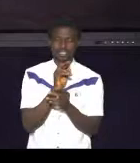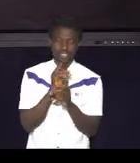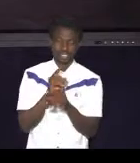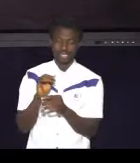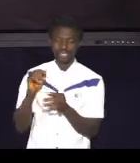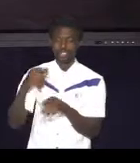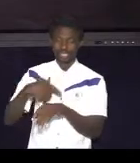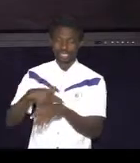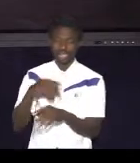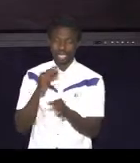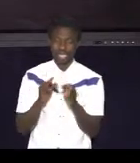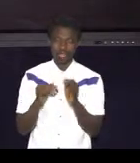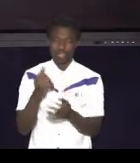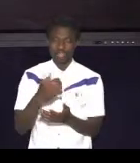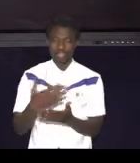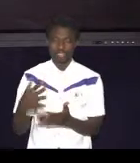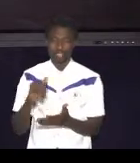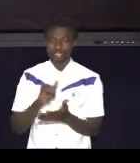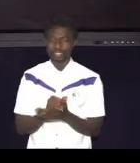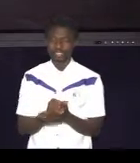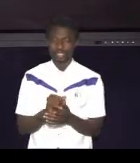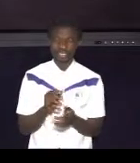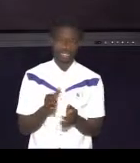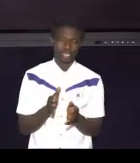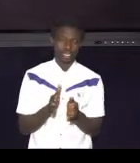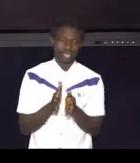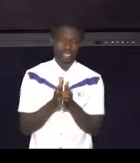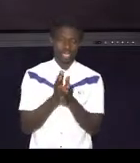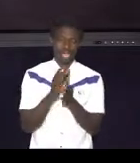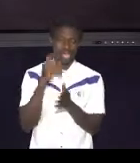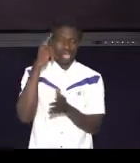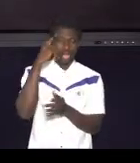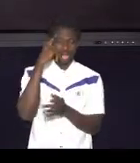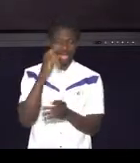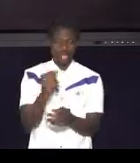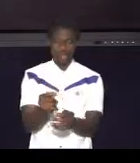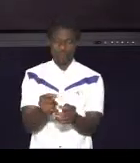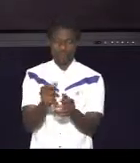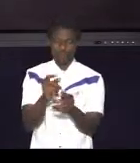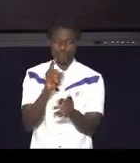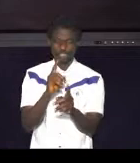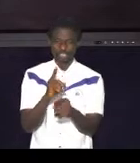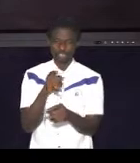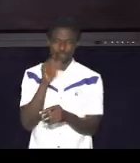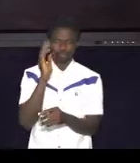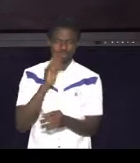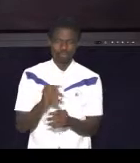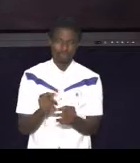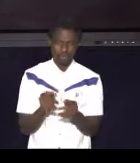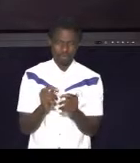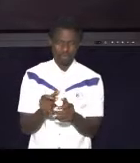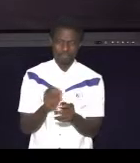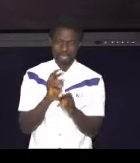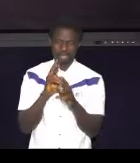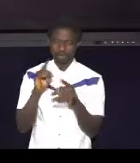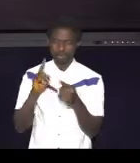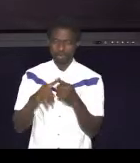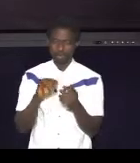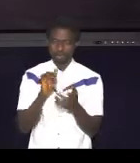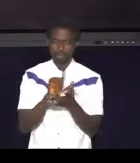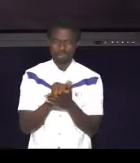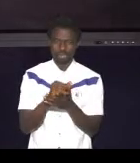somebody, if anything that requires quick reaction, you will quickly respond to that